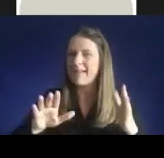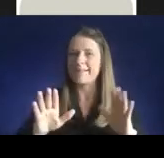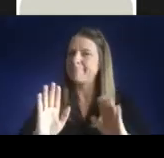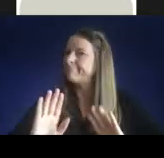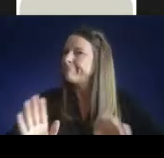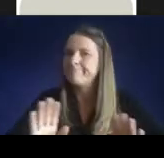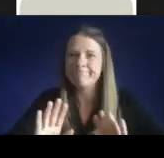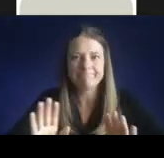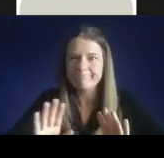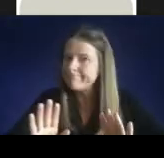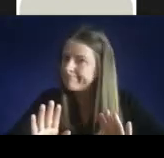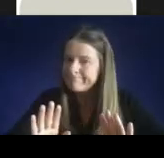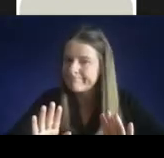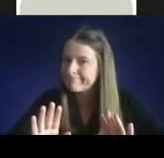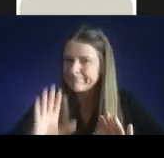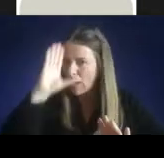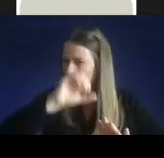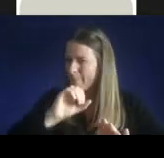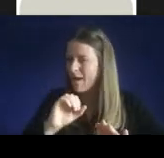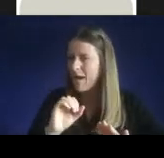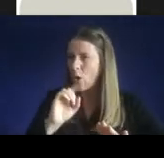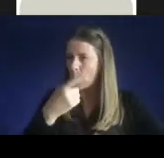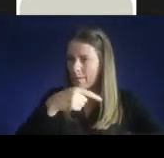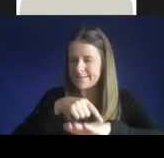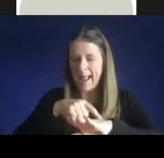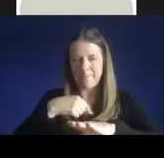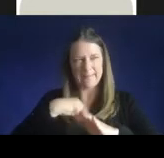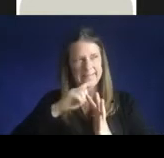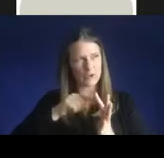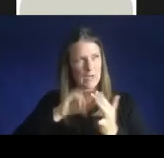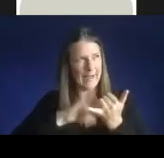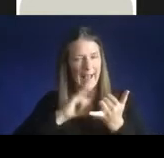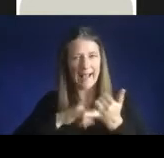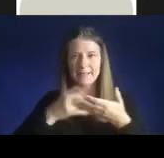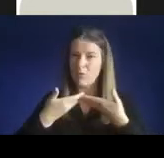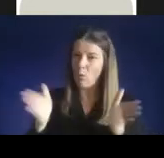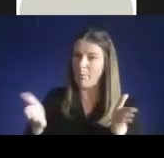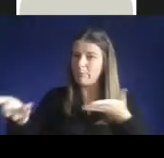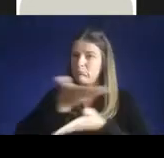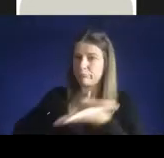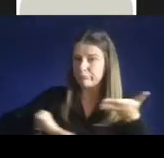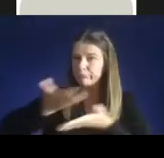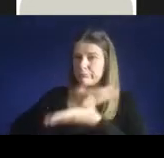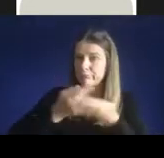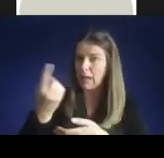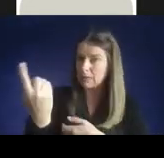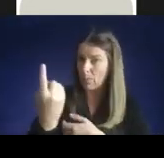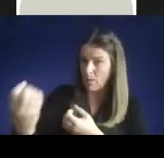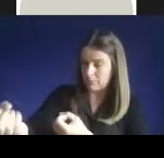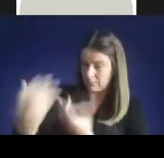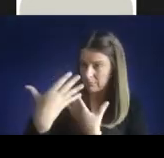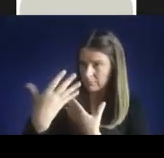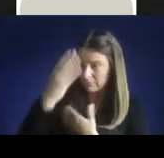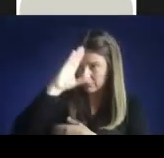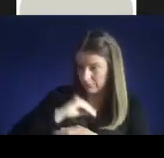But as someone pointed out in one of Jess and I's open discussions that we've had, this subject matter breeds more questions